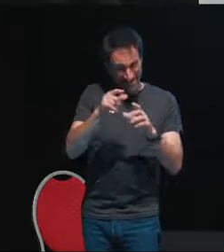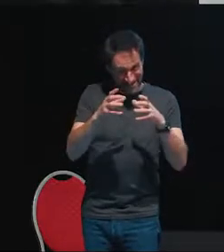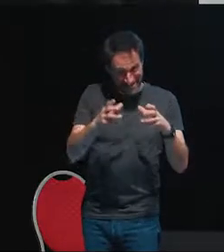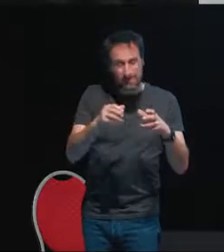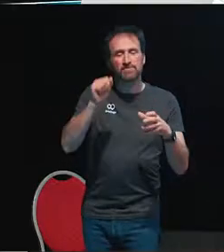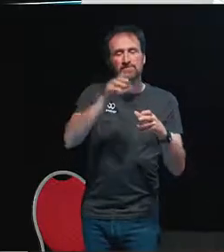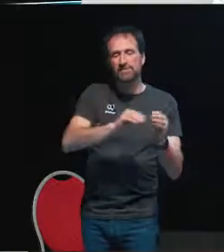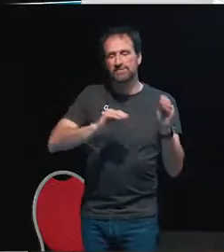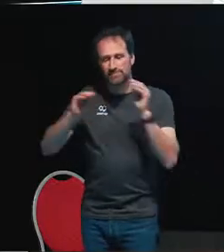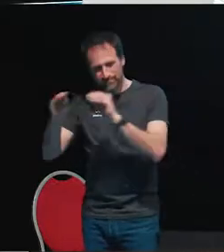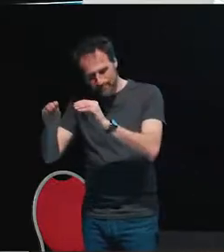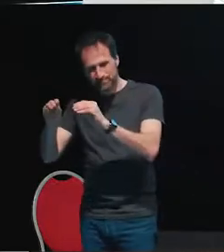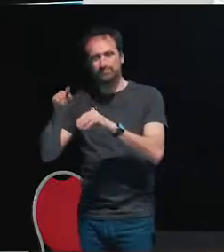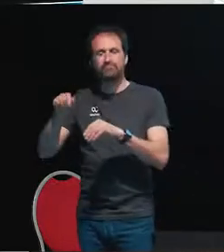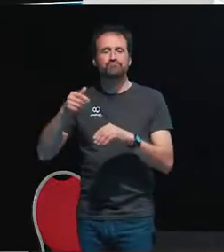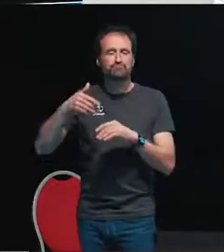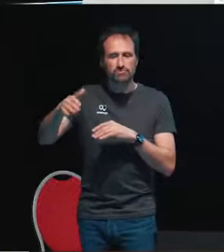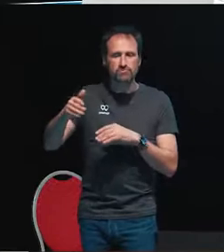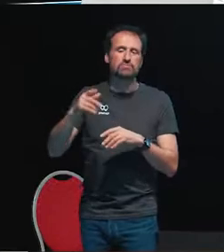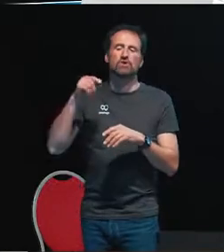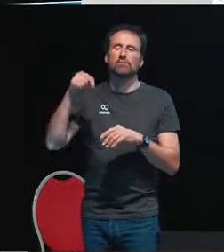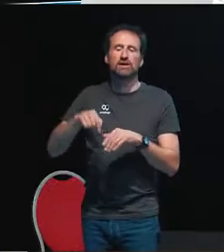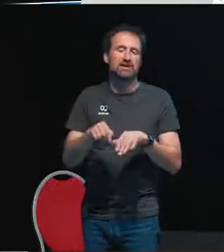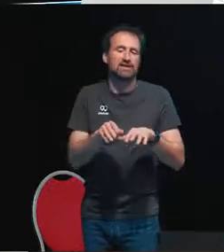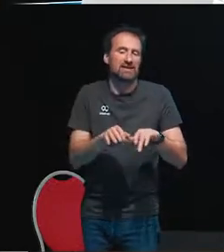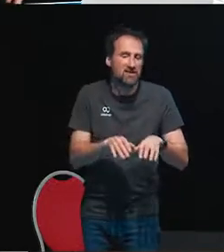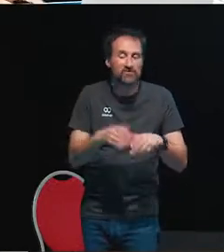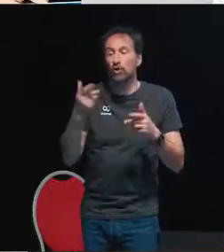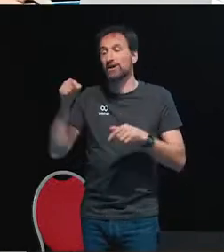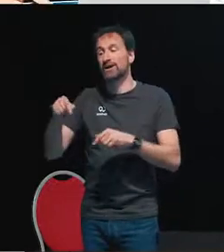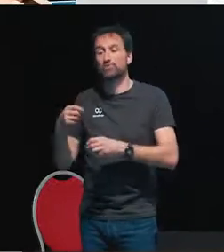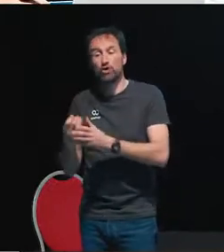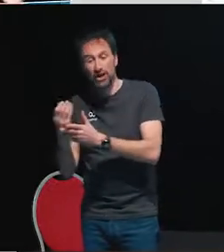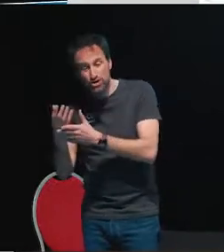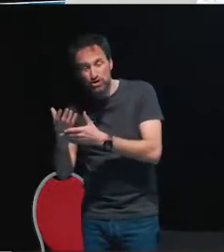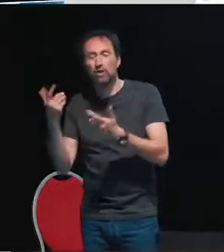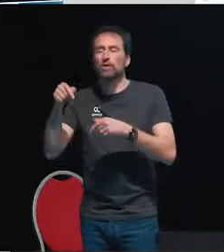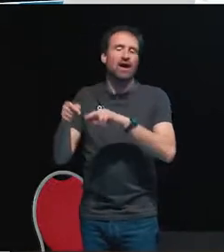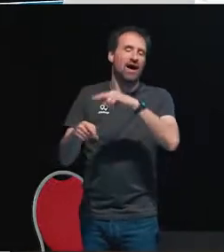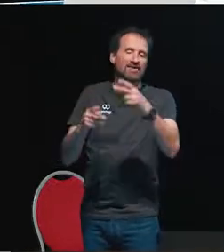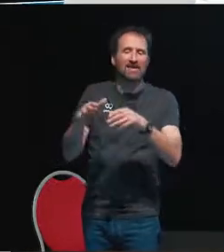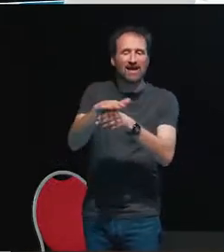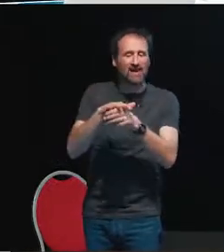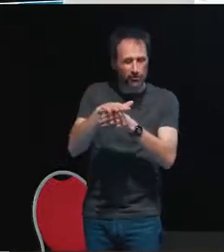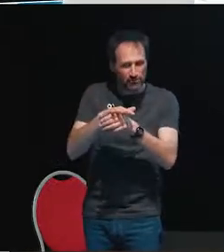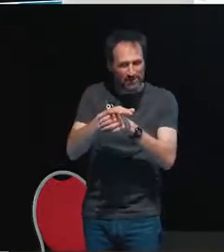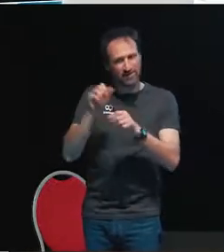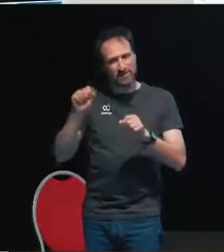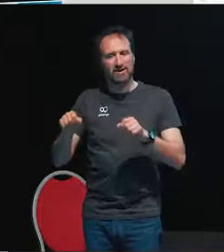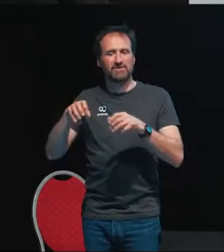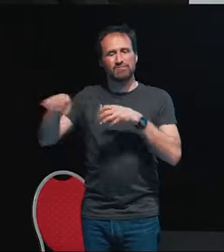interpolate depending on if we're in dev we're in production or some other environment and I should mention both both